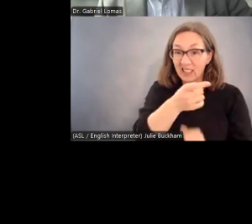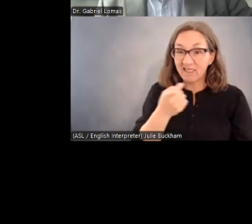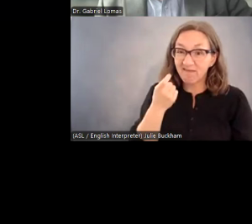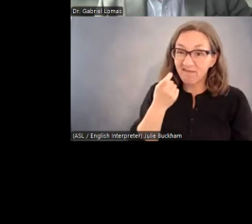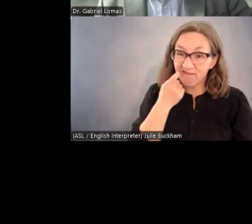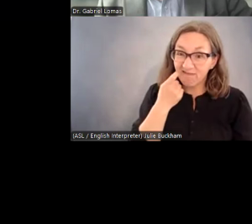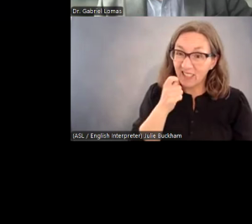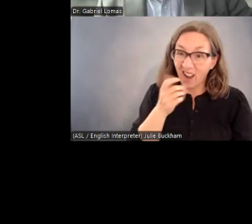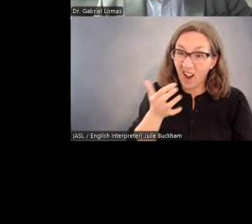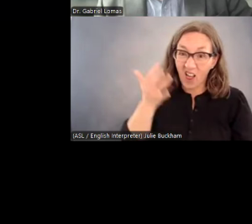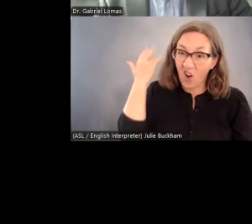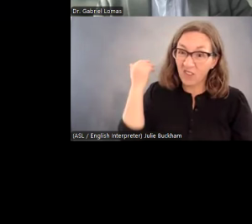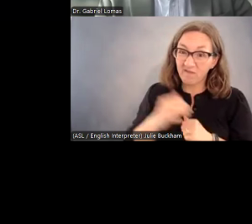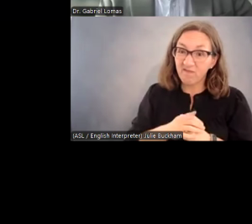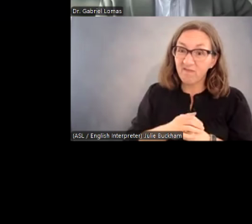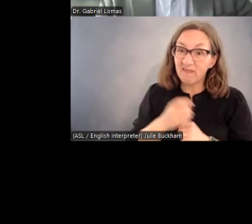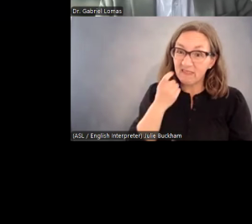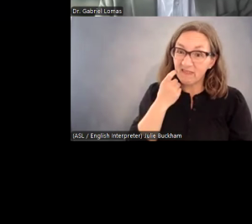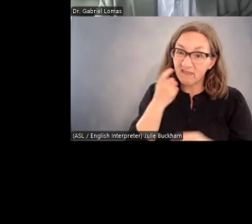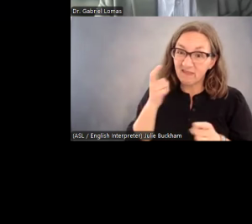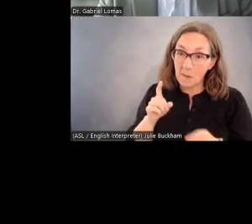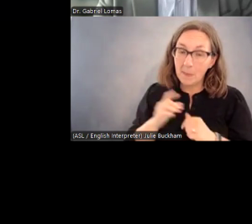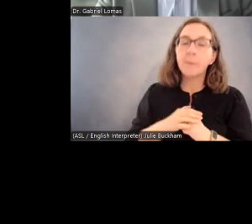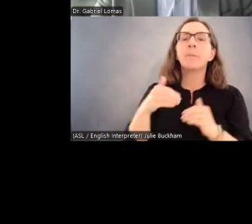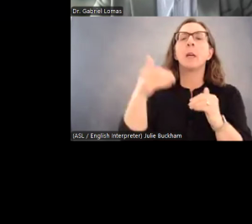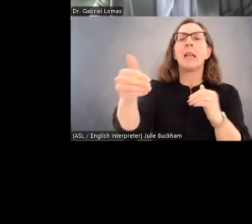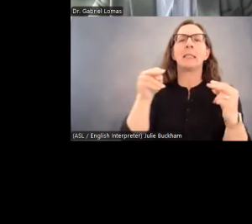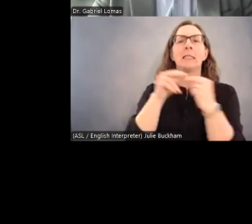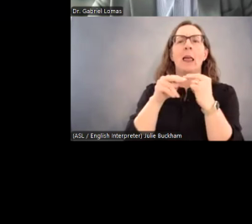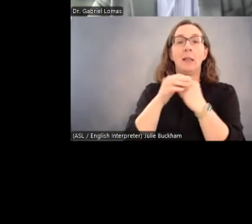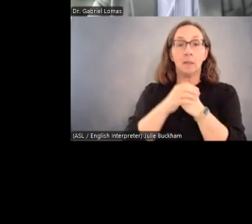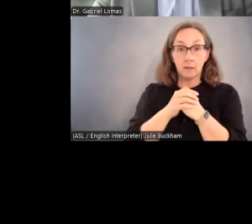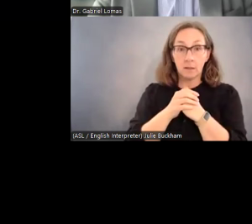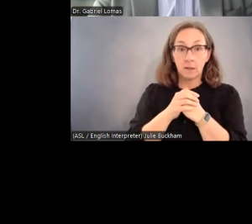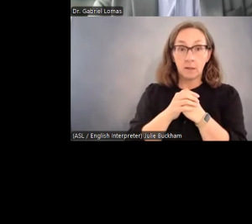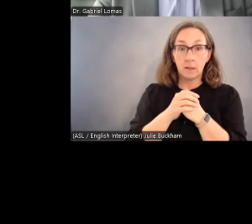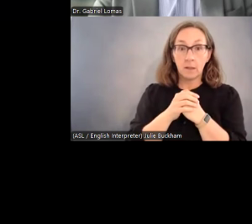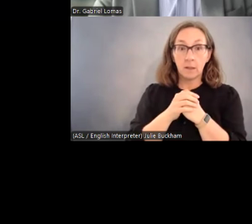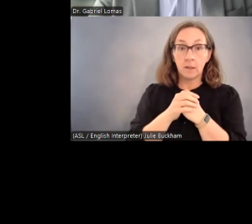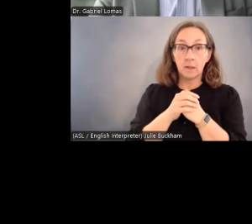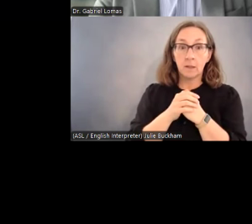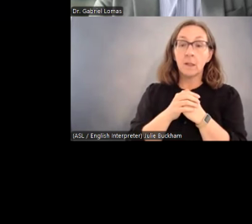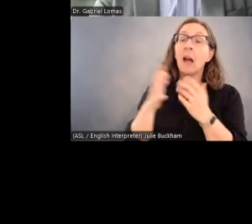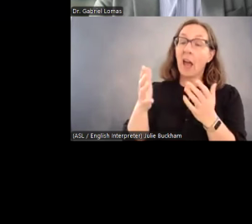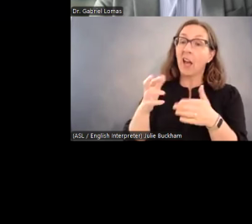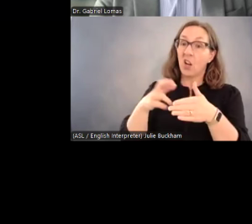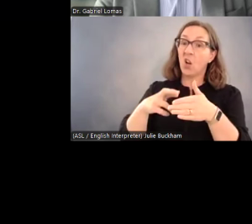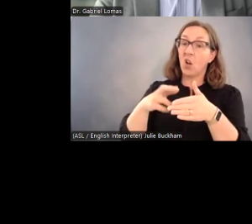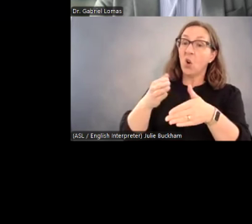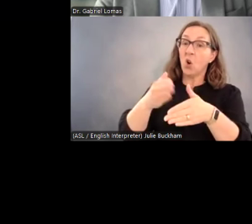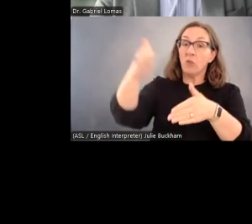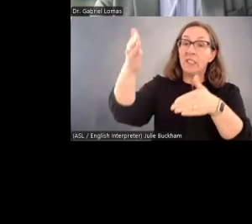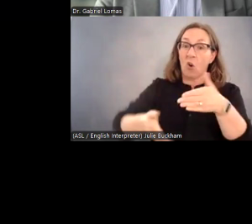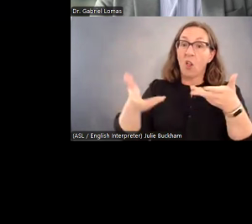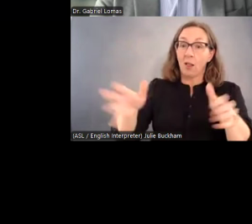So next slide. And the results that I also concurred was that the